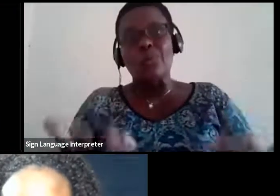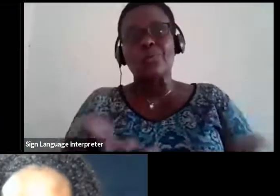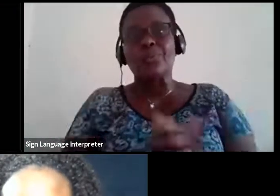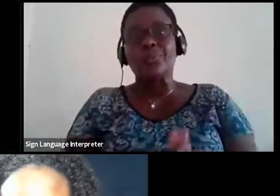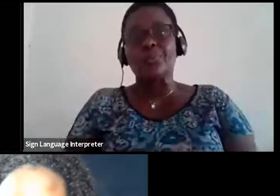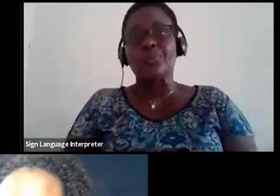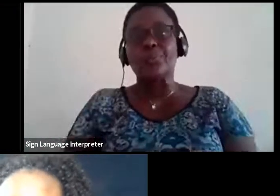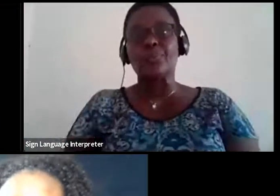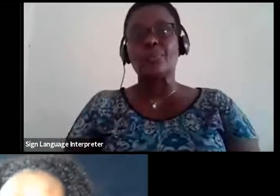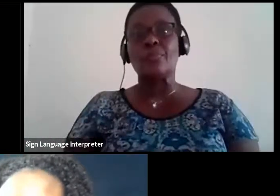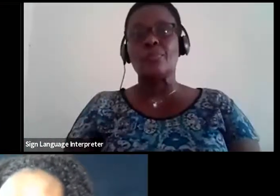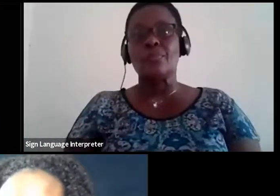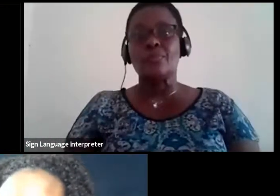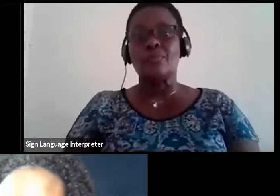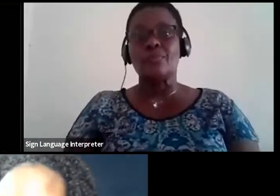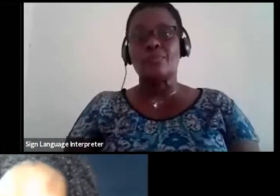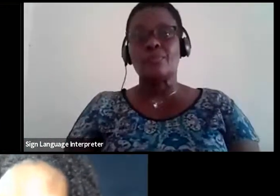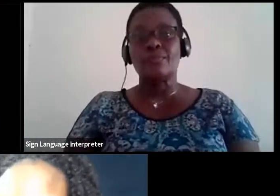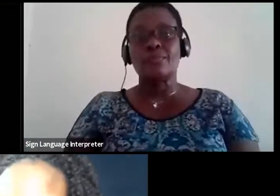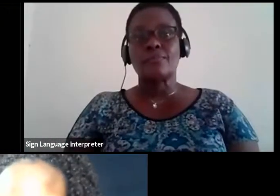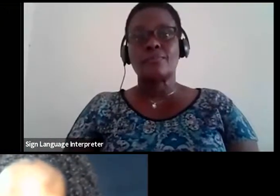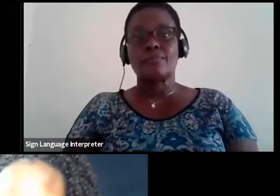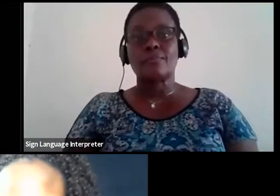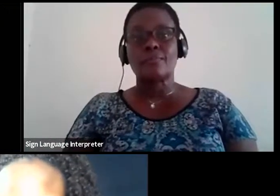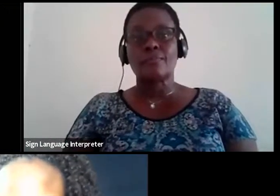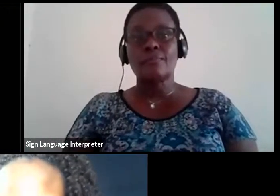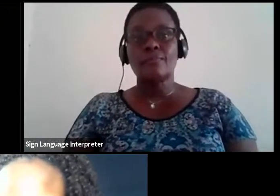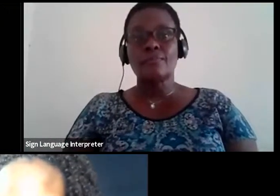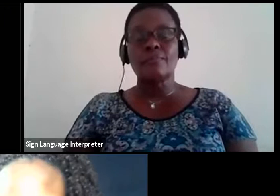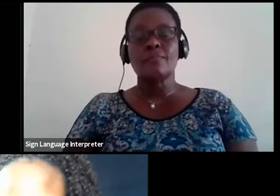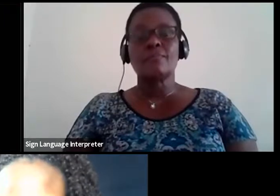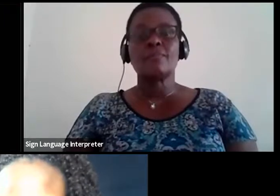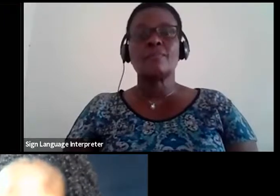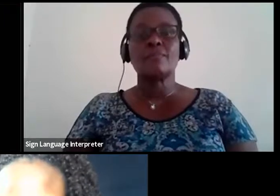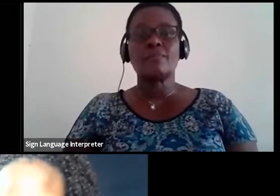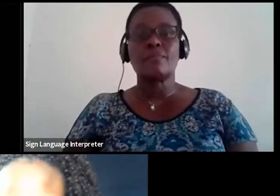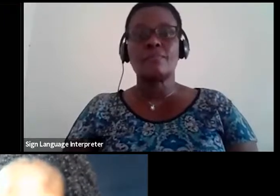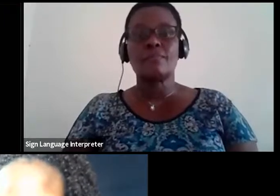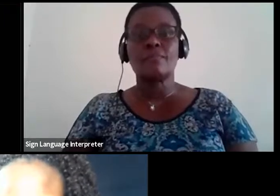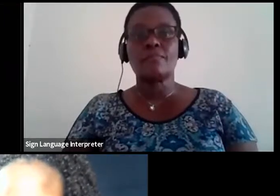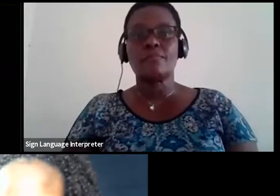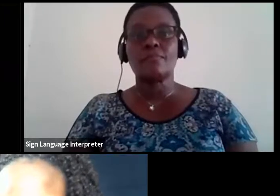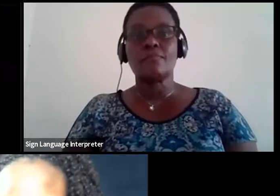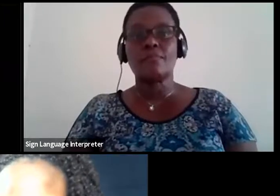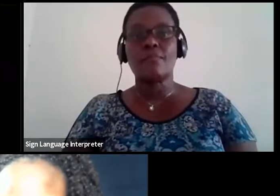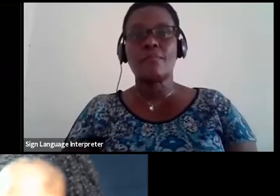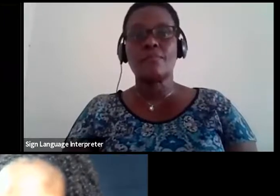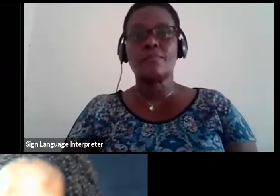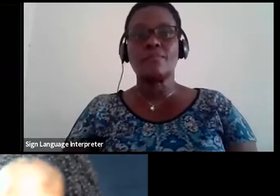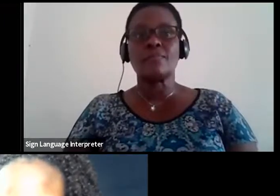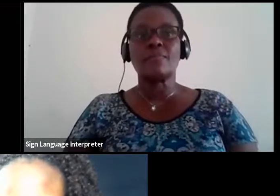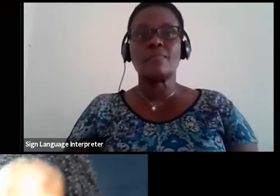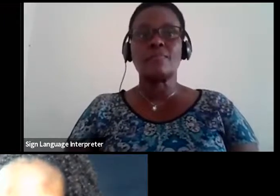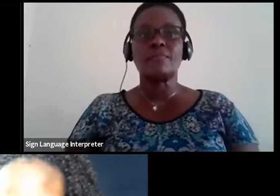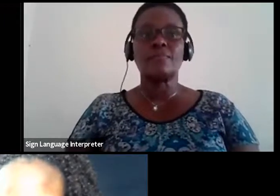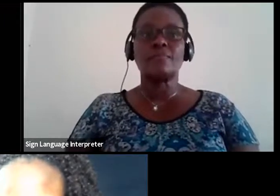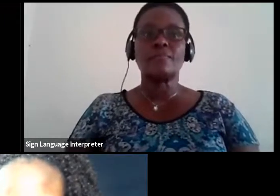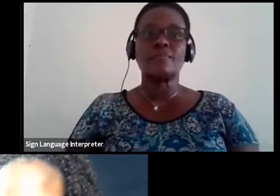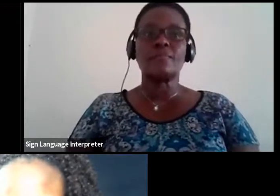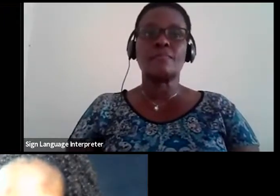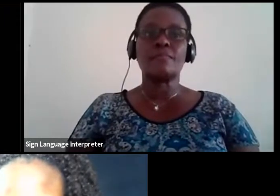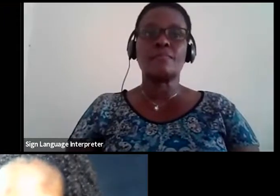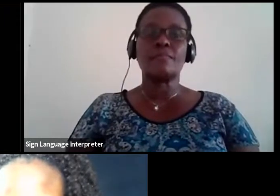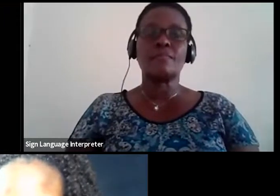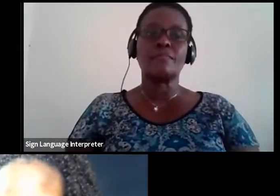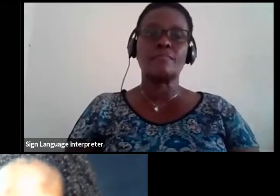It's obviously very challenging. It's very challenging because apart from the policy gaps or